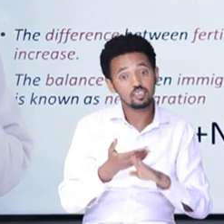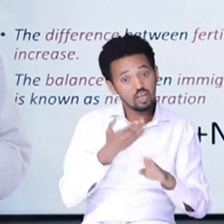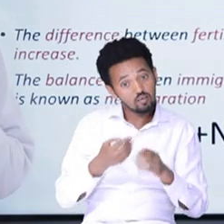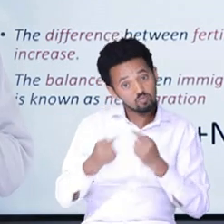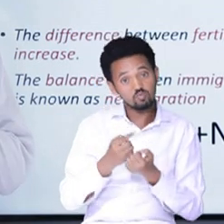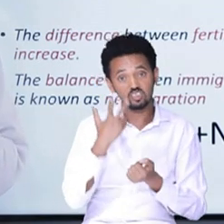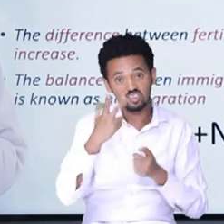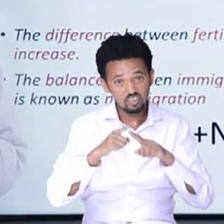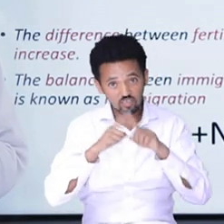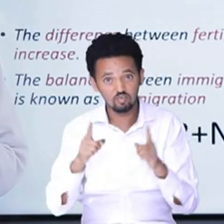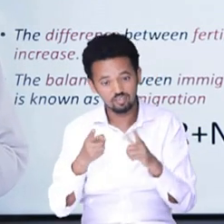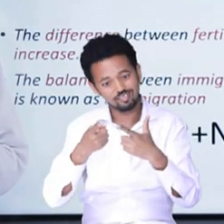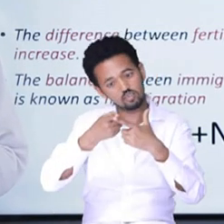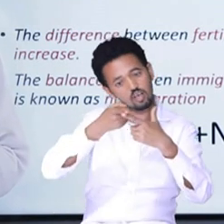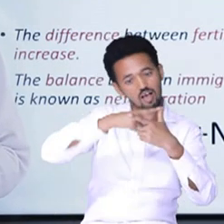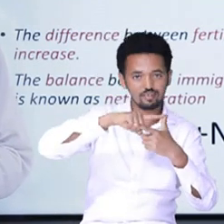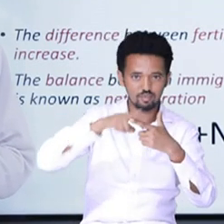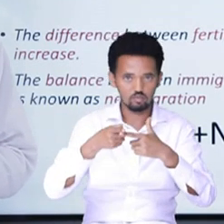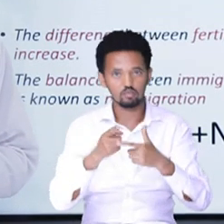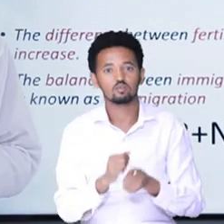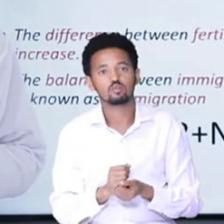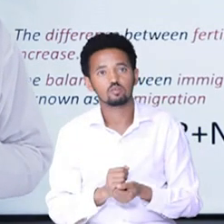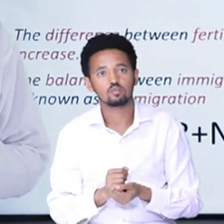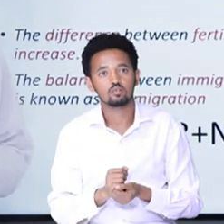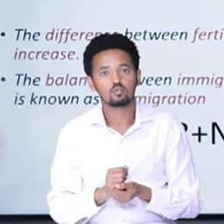Change can be seen from 3 different angles.